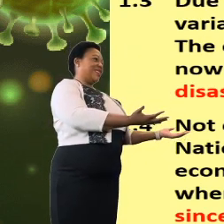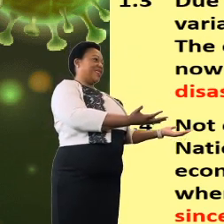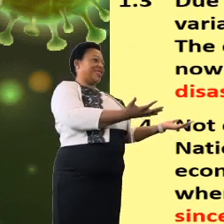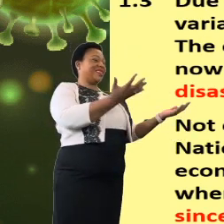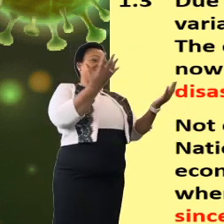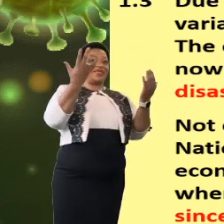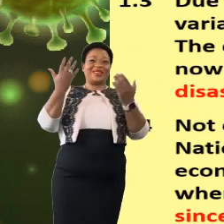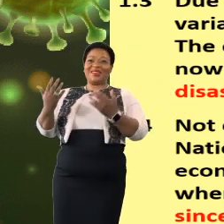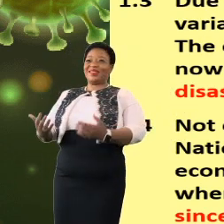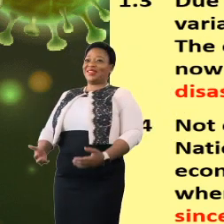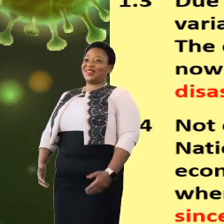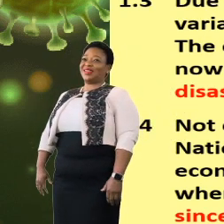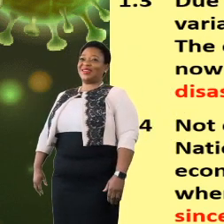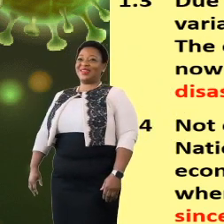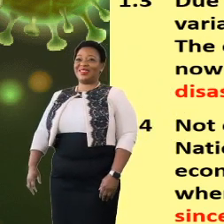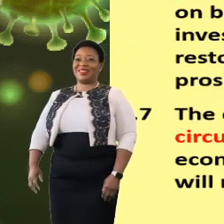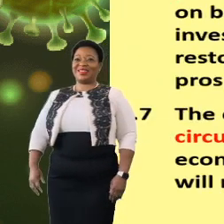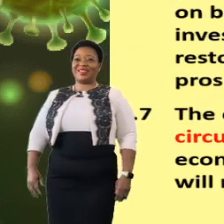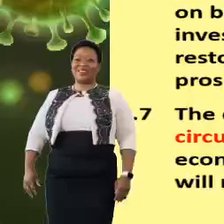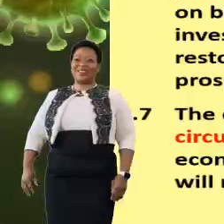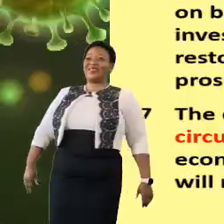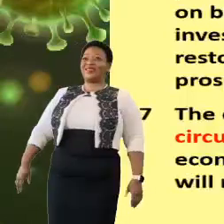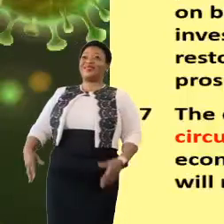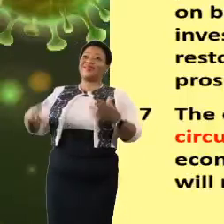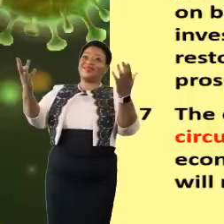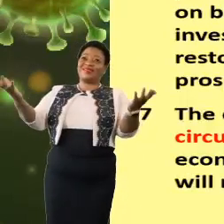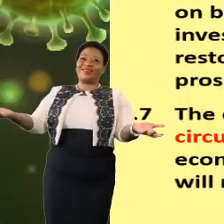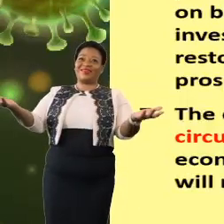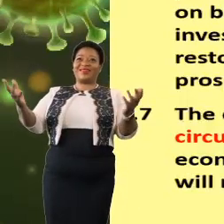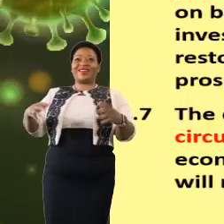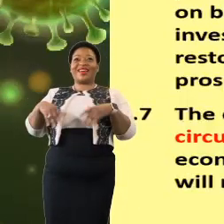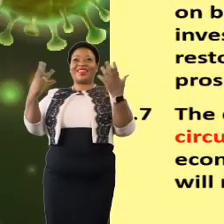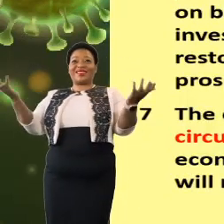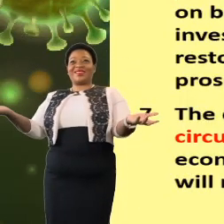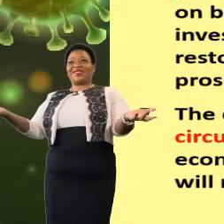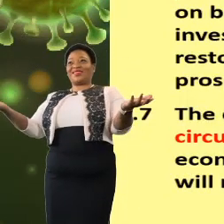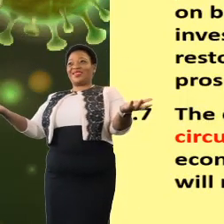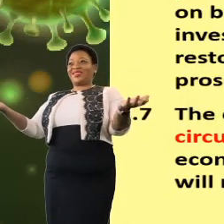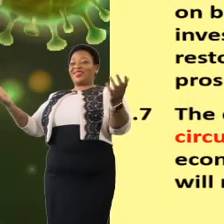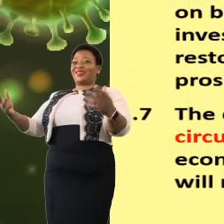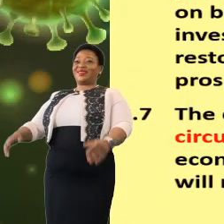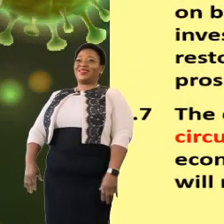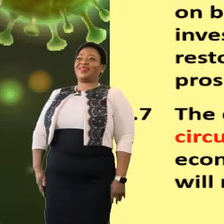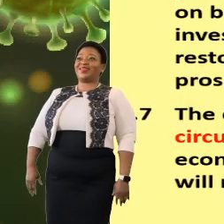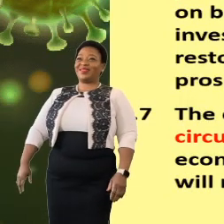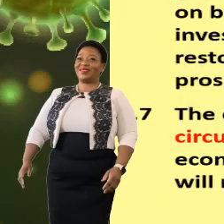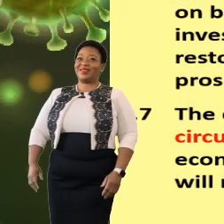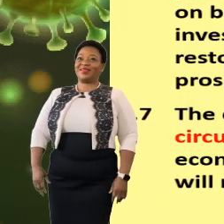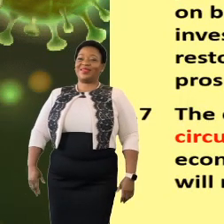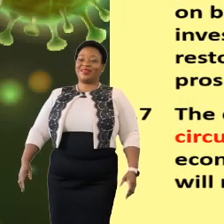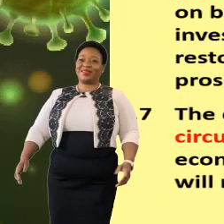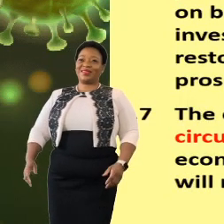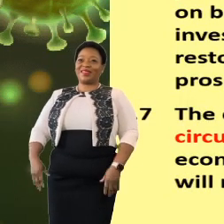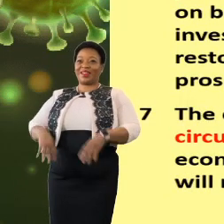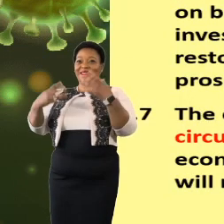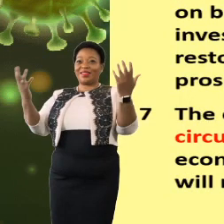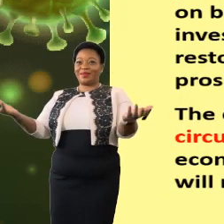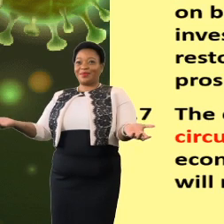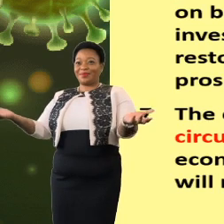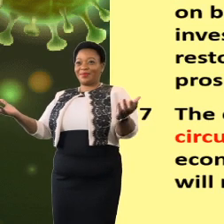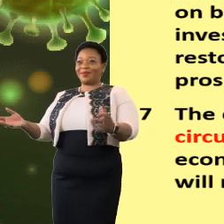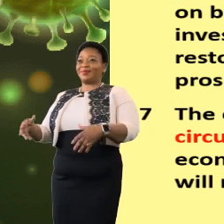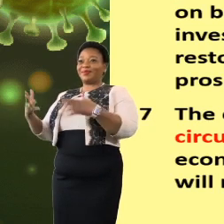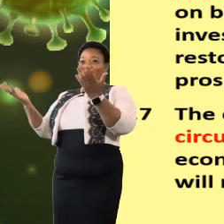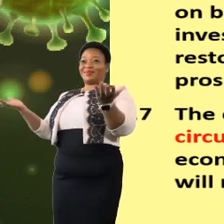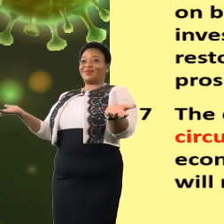afford to be taken back to the levels of pre-94, what that is concerned. So the issues of job